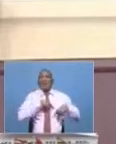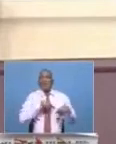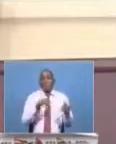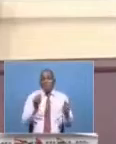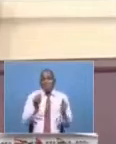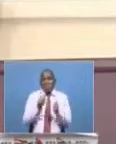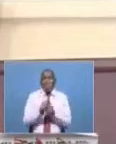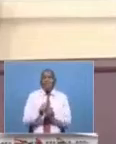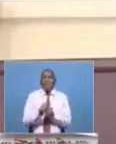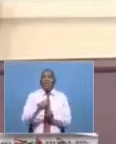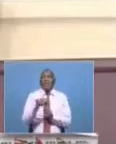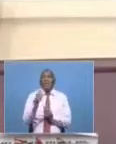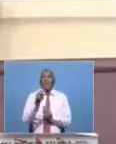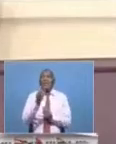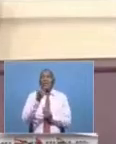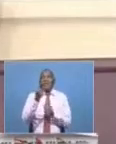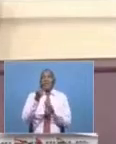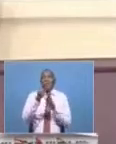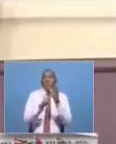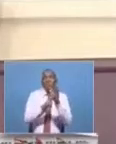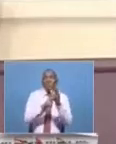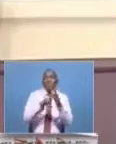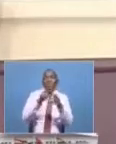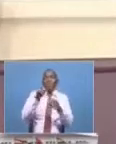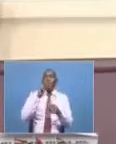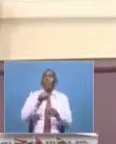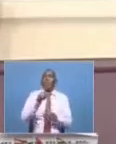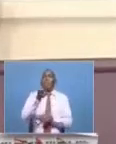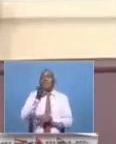otherwise of the use of Order 38, Rule 3E.